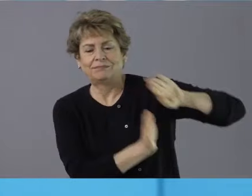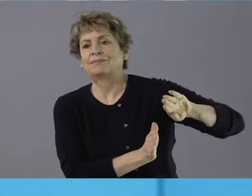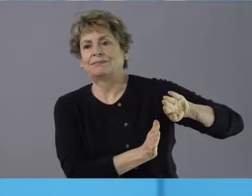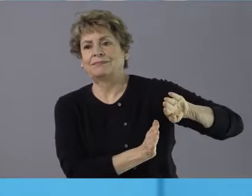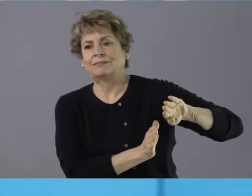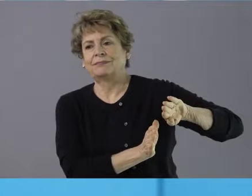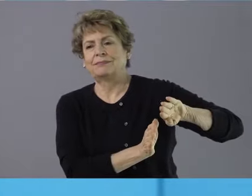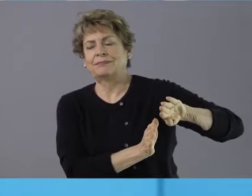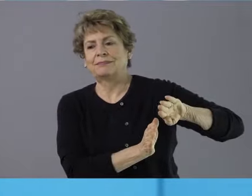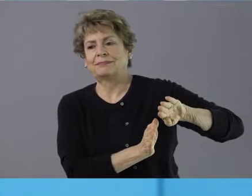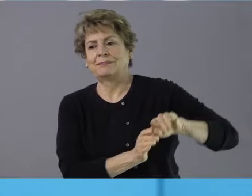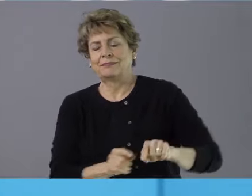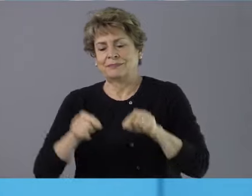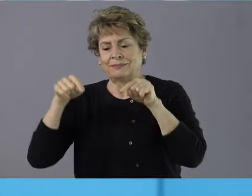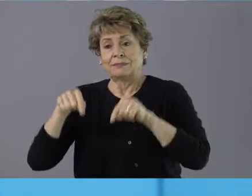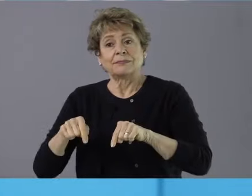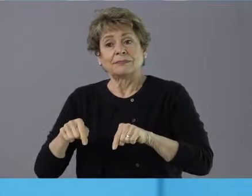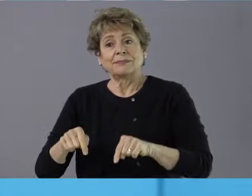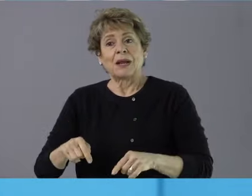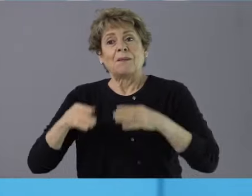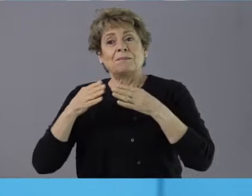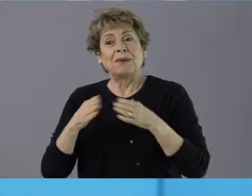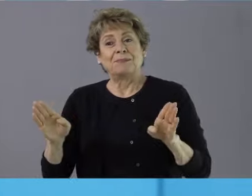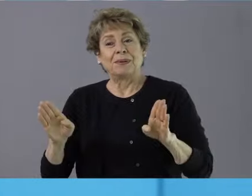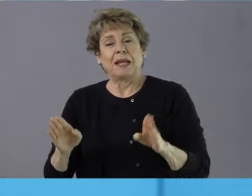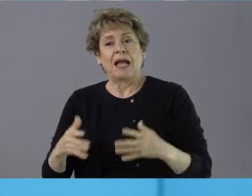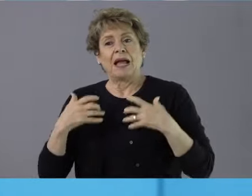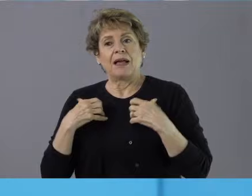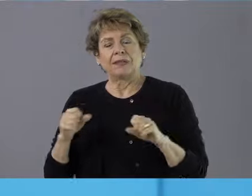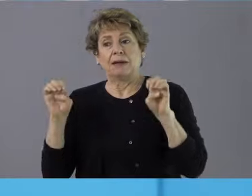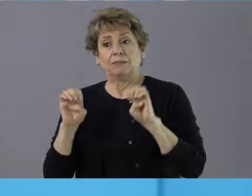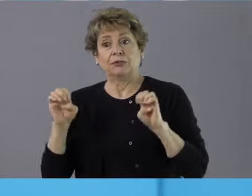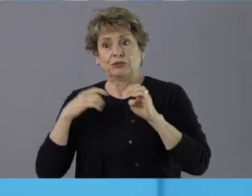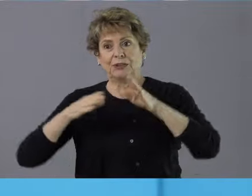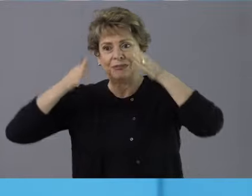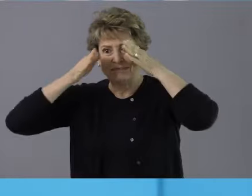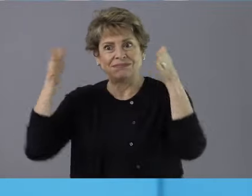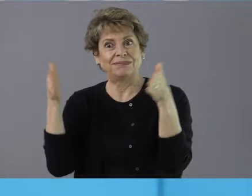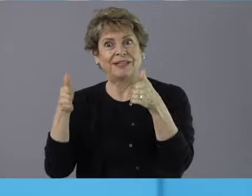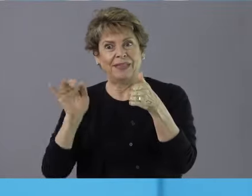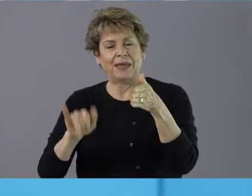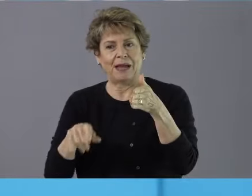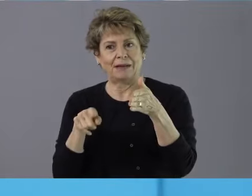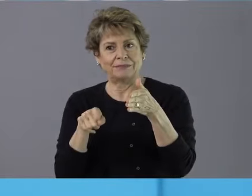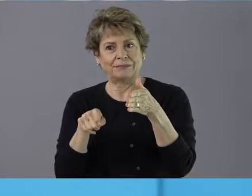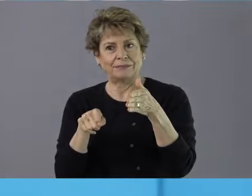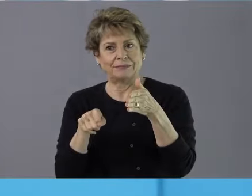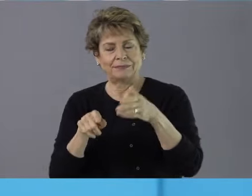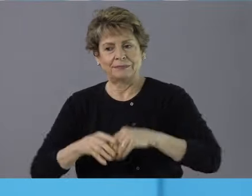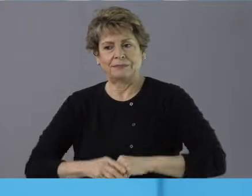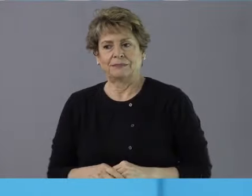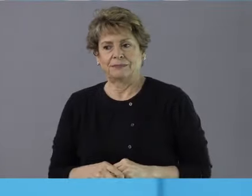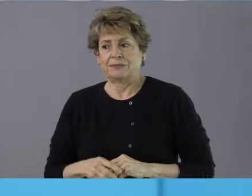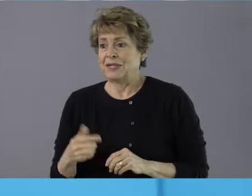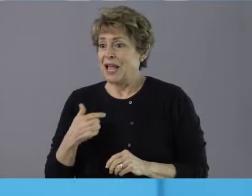emergency. I can't wait to have government restored to how it was before the